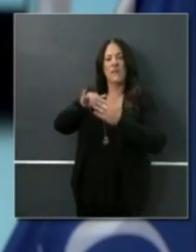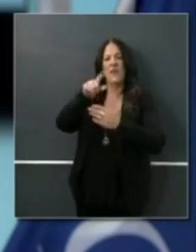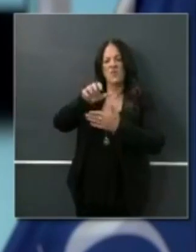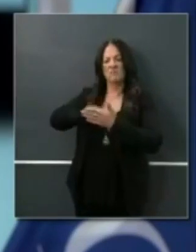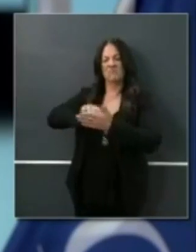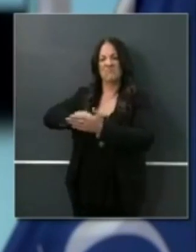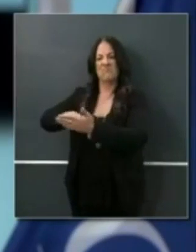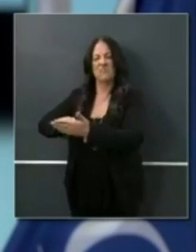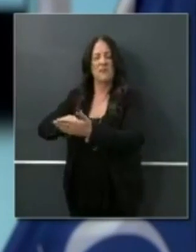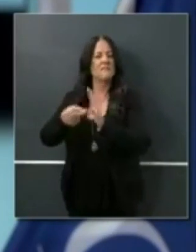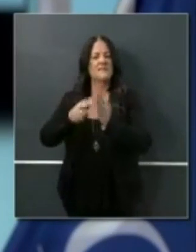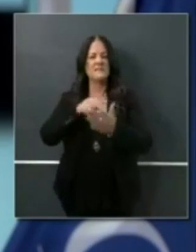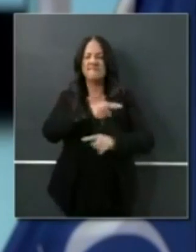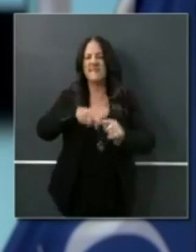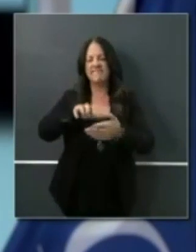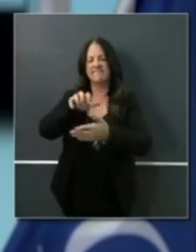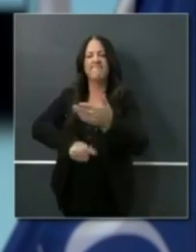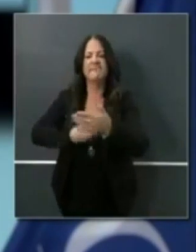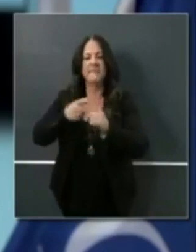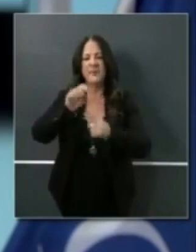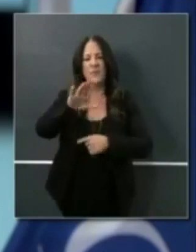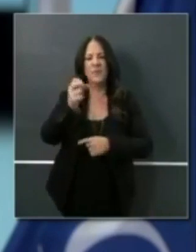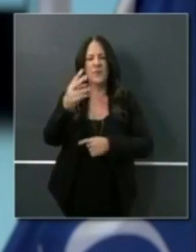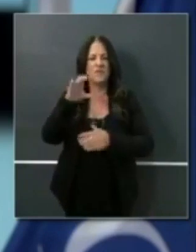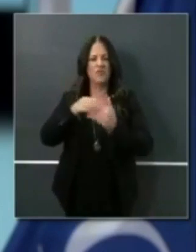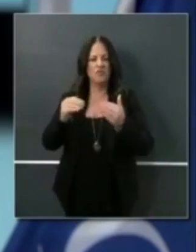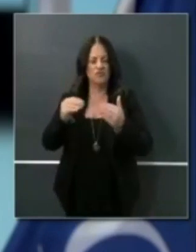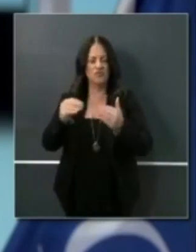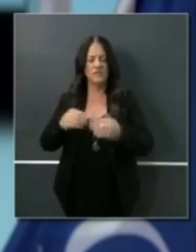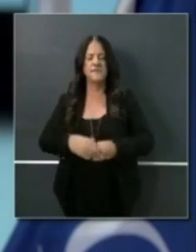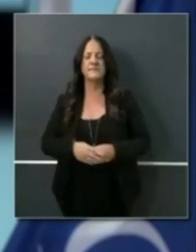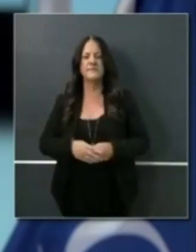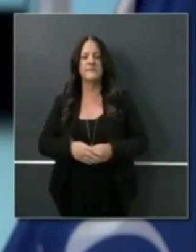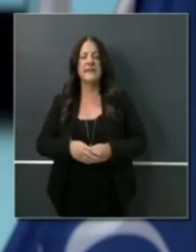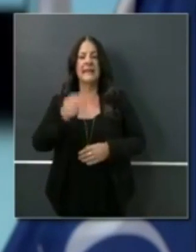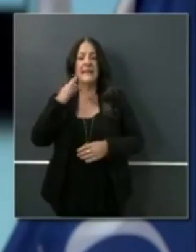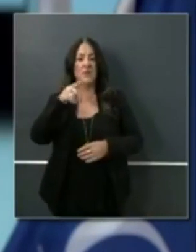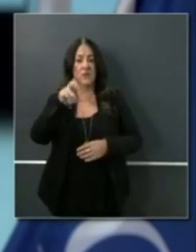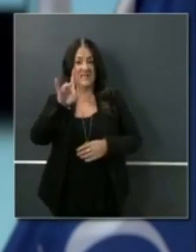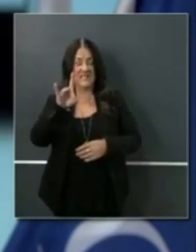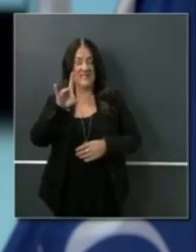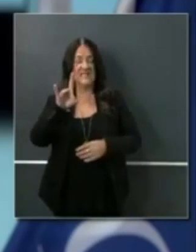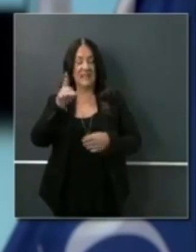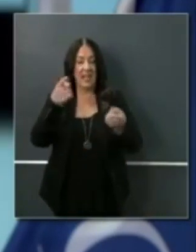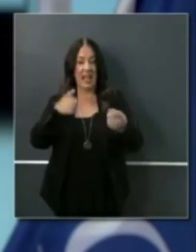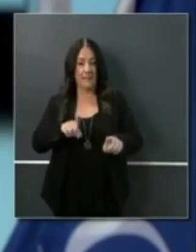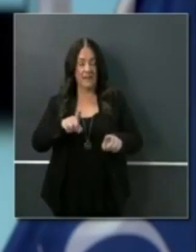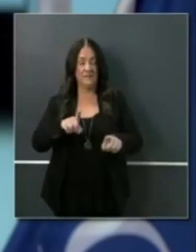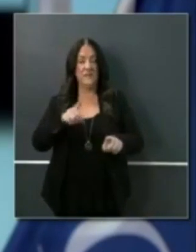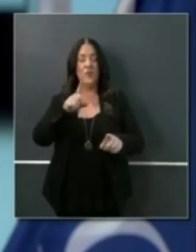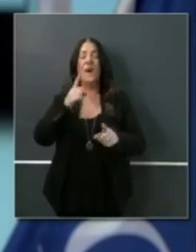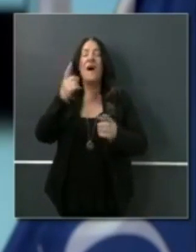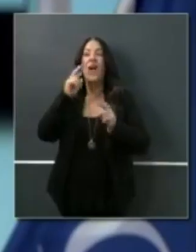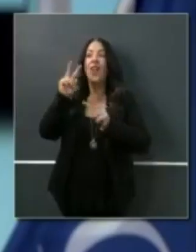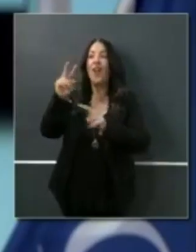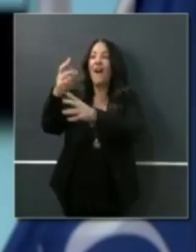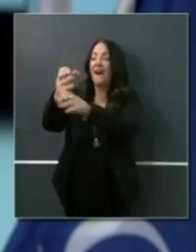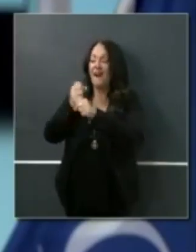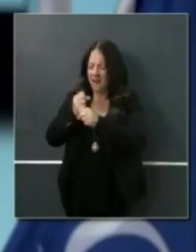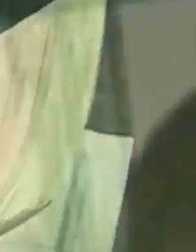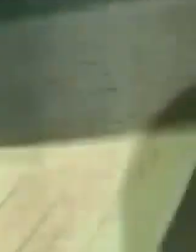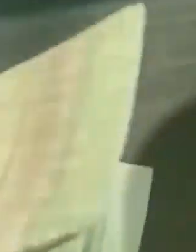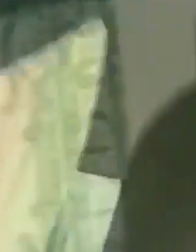retroactive. So if you're a debt collector and you did garnish those contributions, those checks, you got to give them back. And so that is